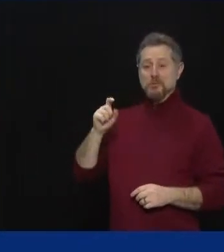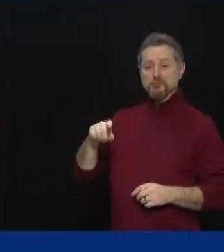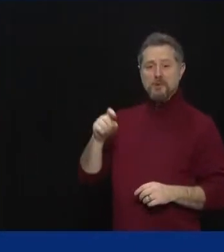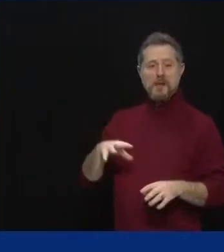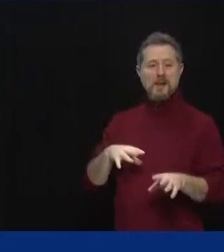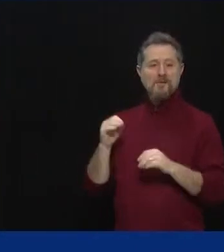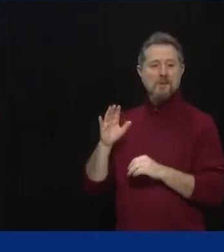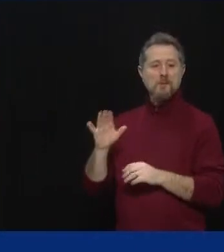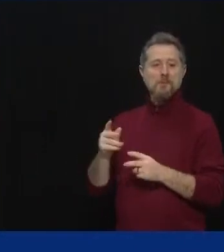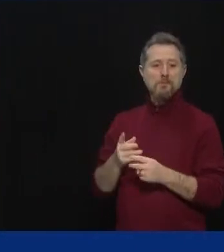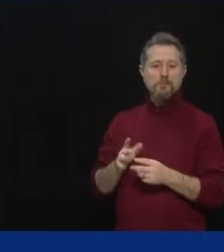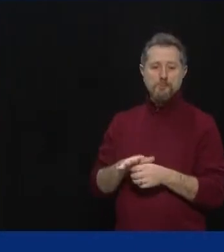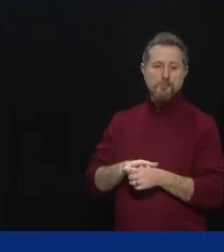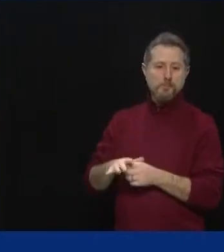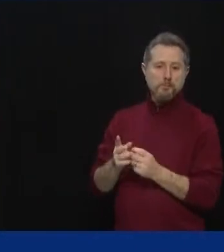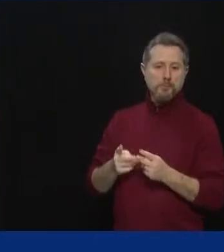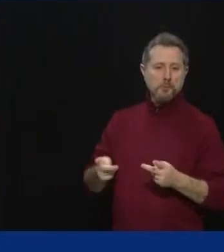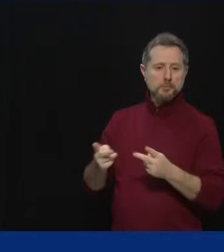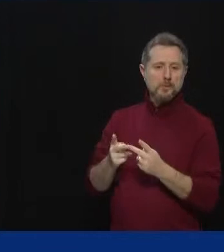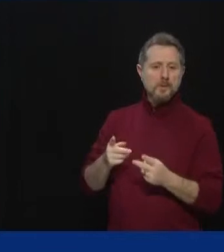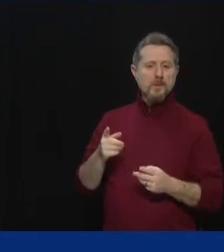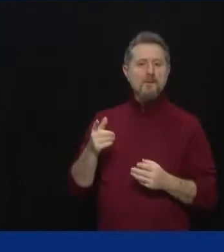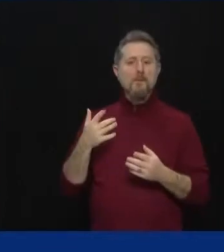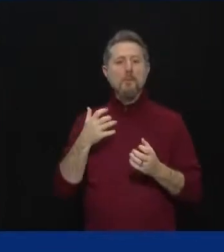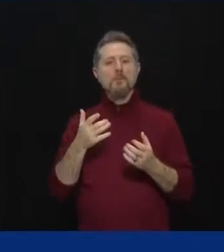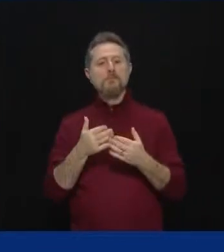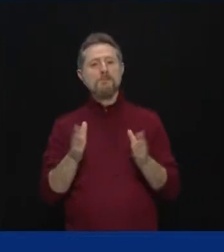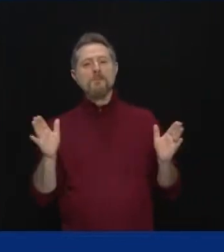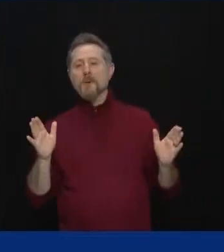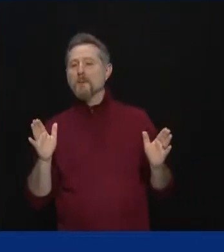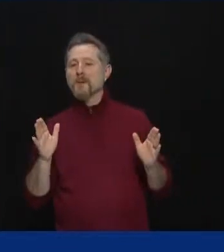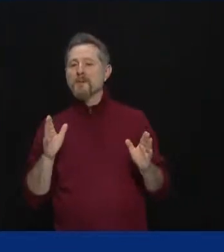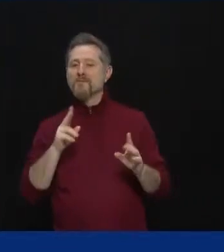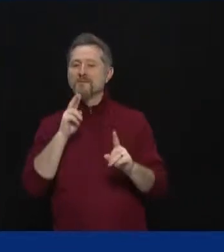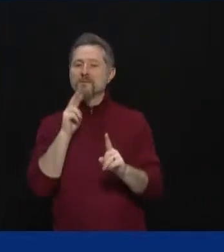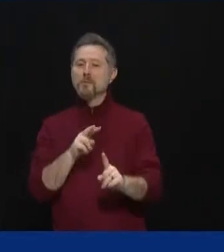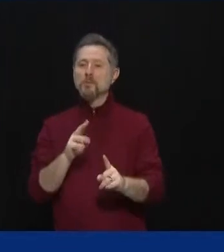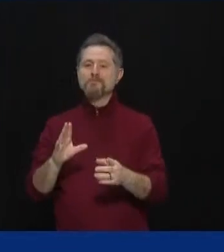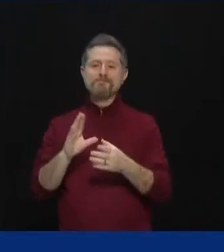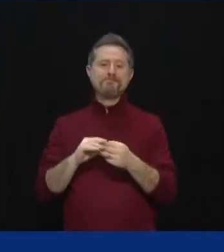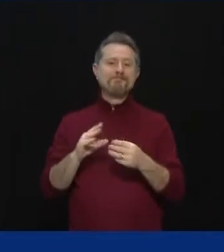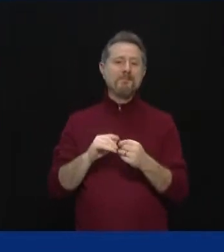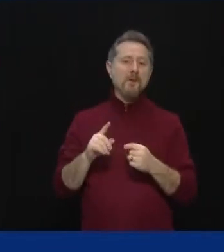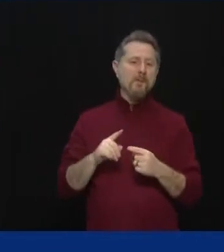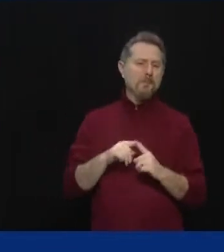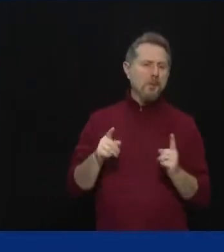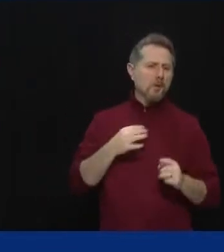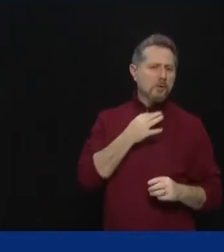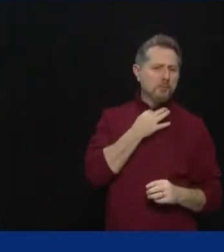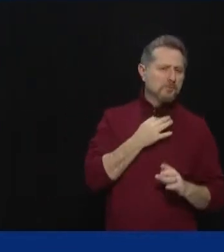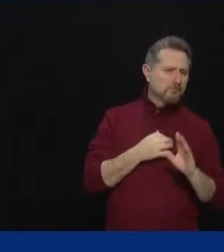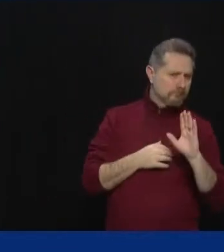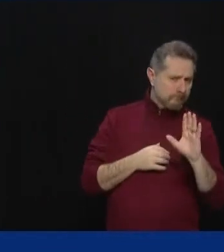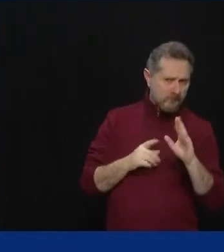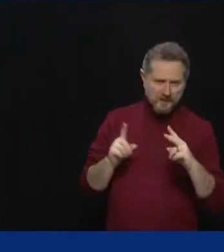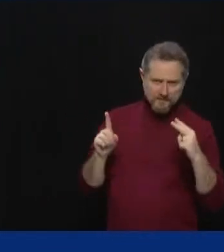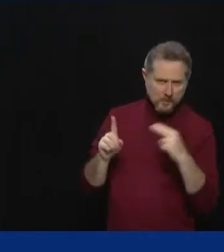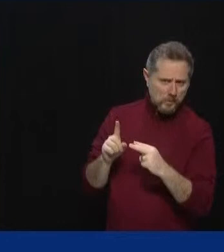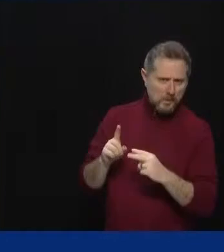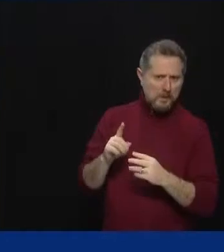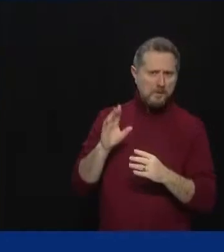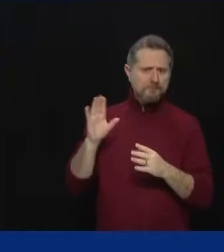have been reluctant to publicly weigh in on the issue, but do you think that your thoughts on the matter had any influence